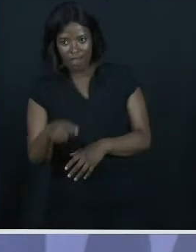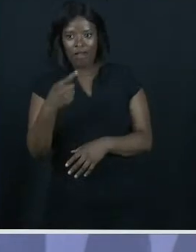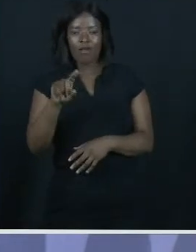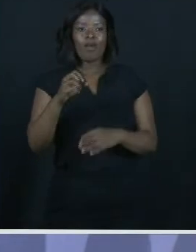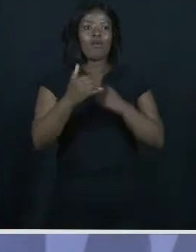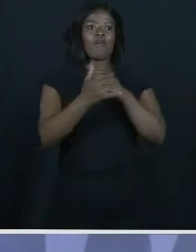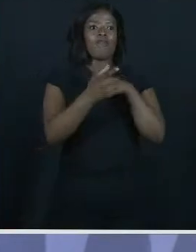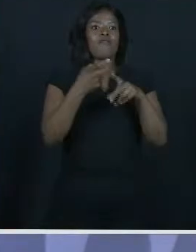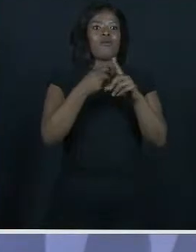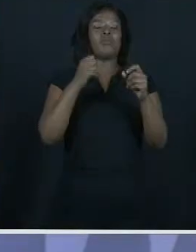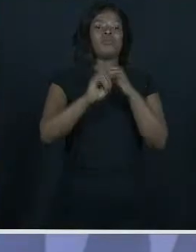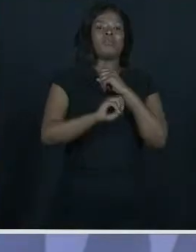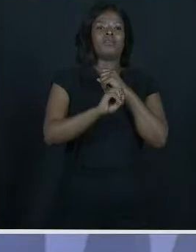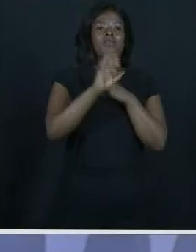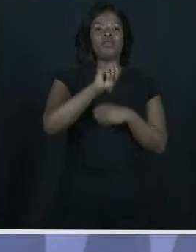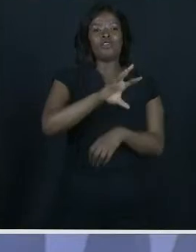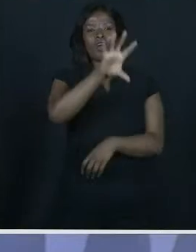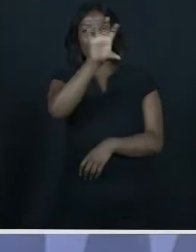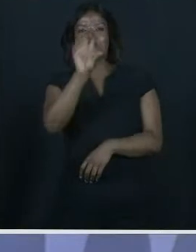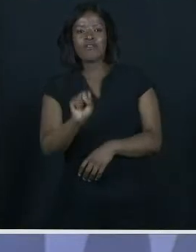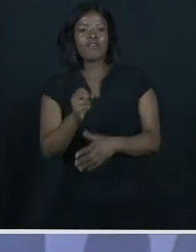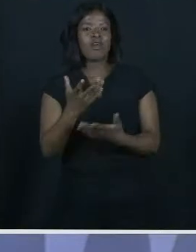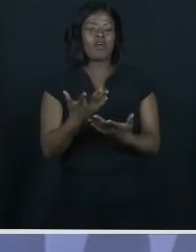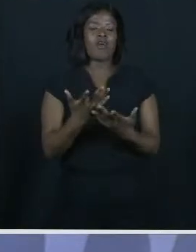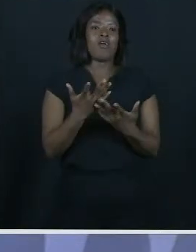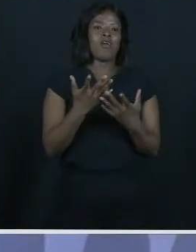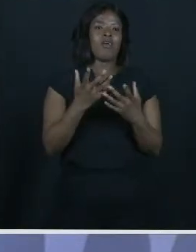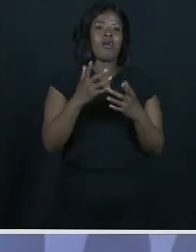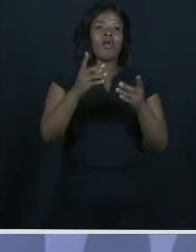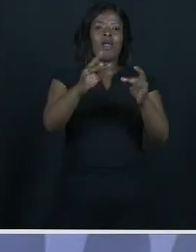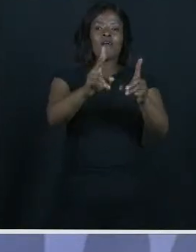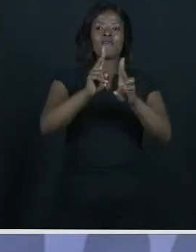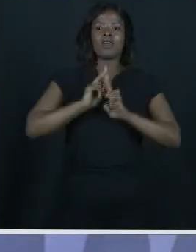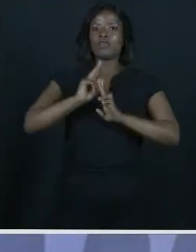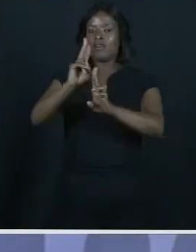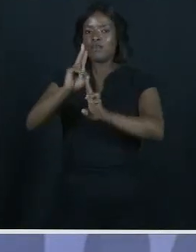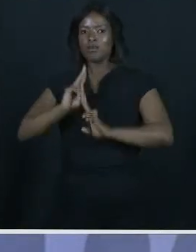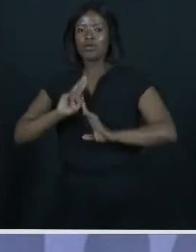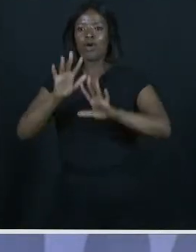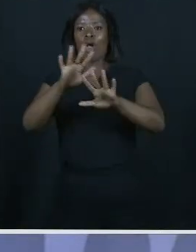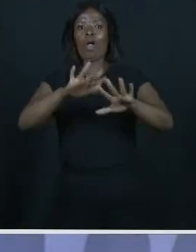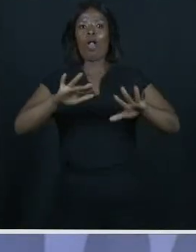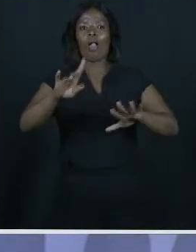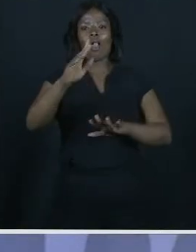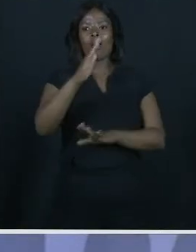Africa, development partners, delegates, distinguished organizers, good afternoon.